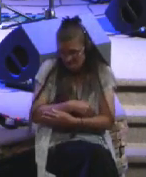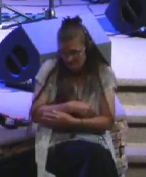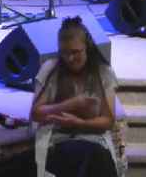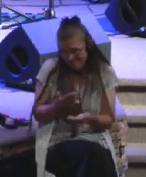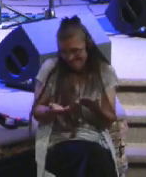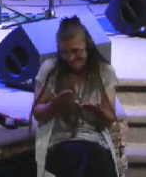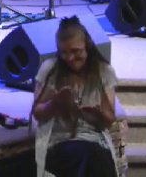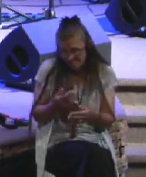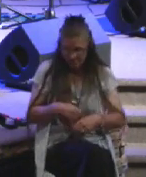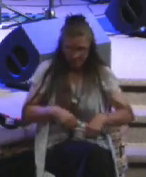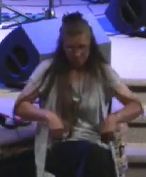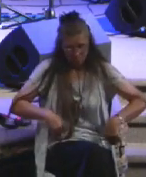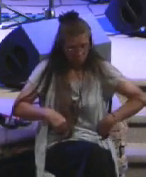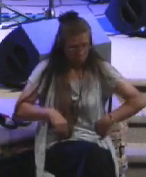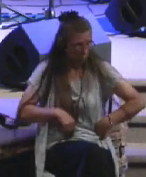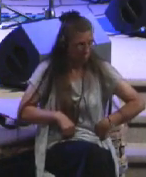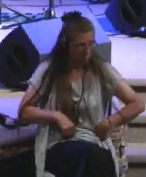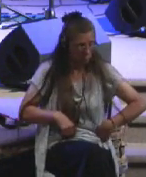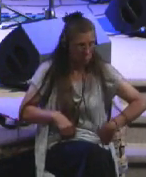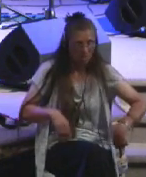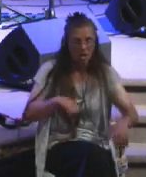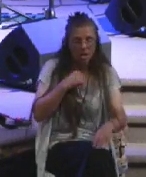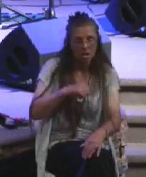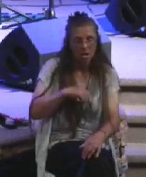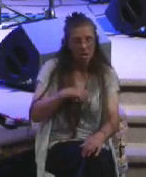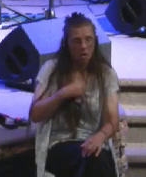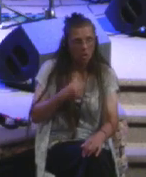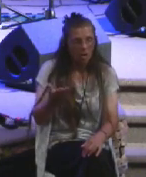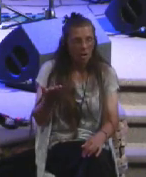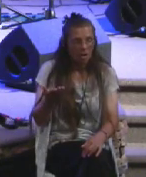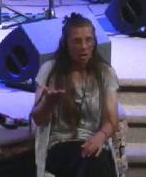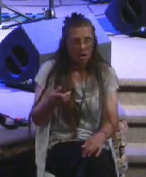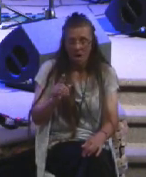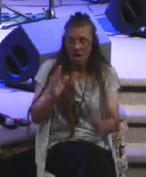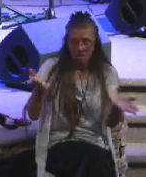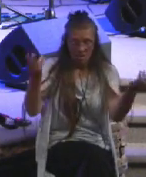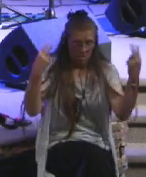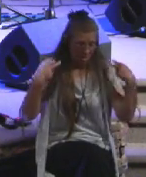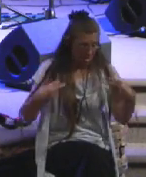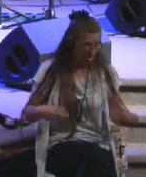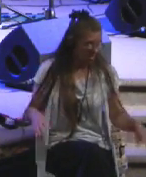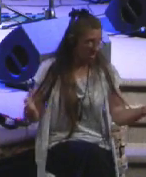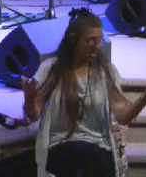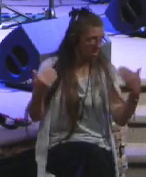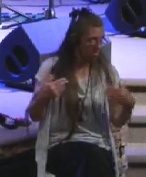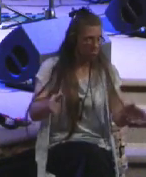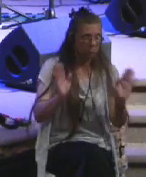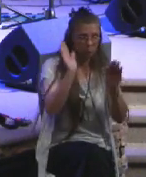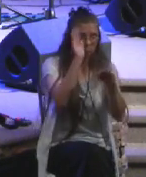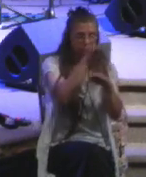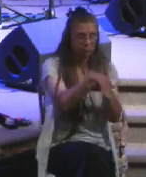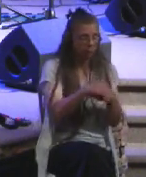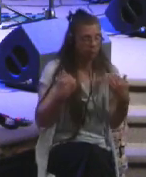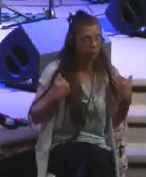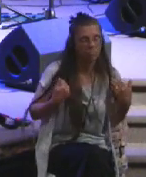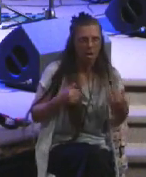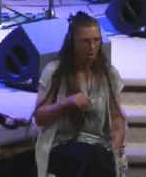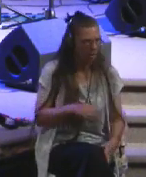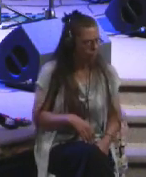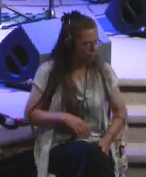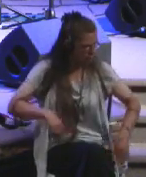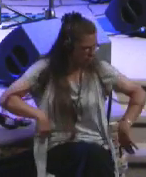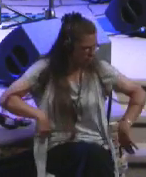assumed arrogance in the way he was acting, talking about, oh, y'all gonna bow down to me. Well, that didn't set right with his brothers.